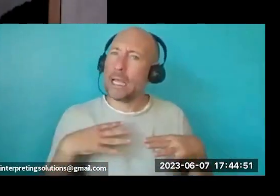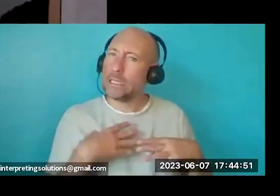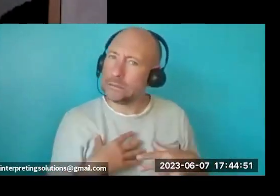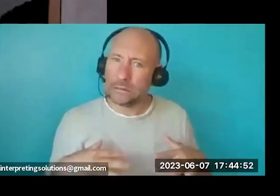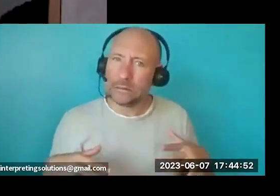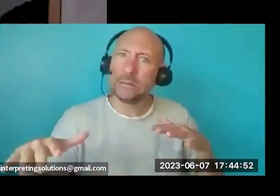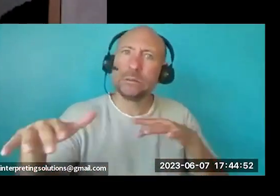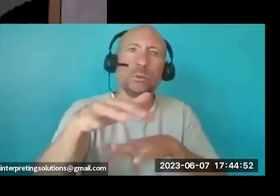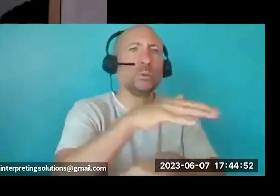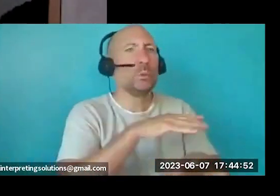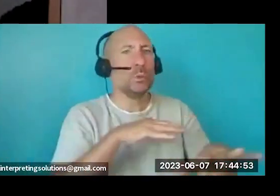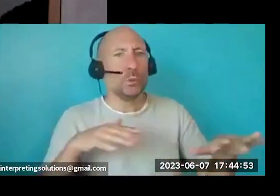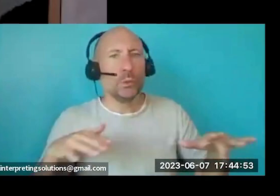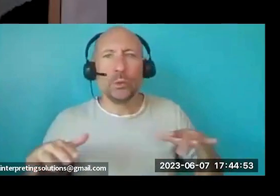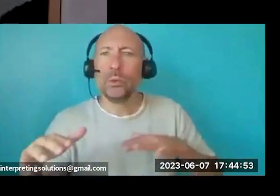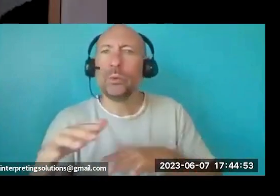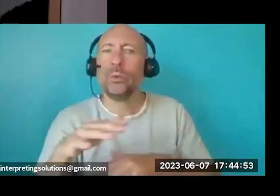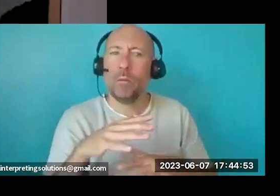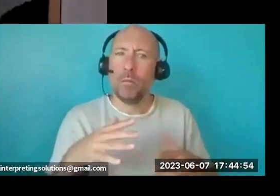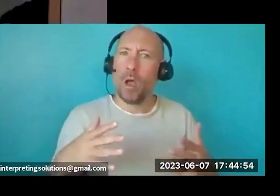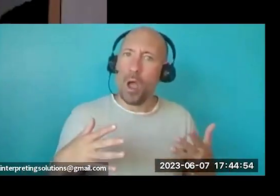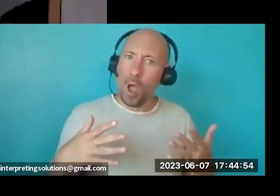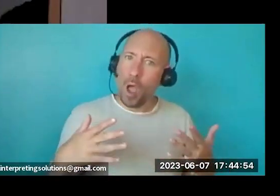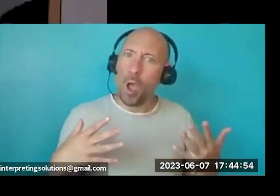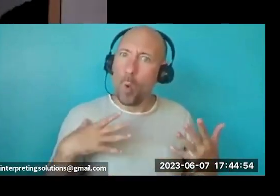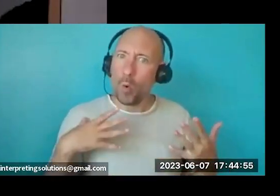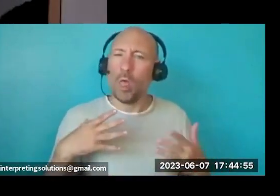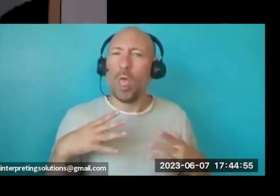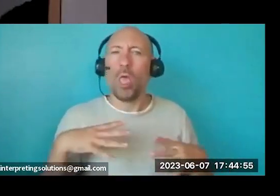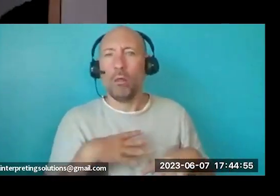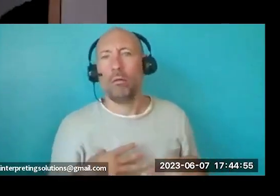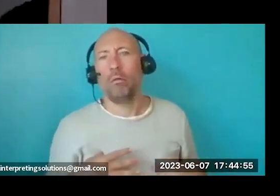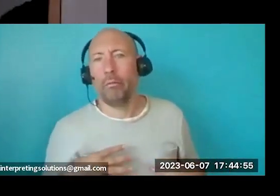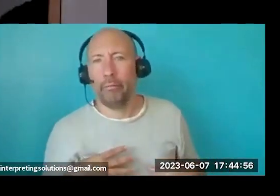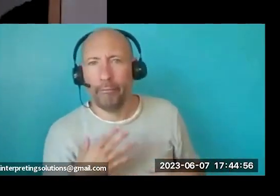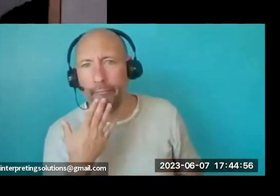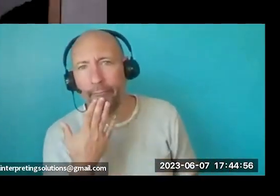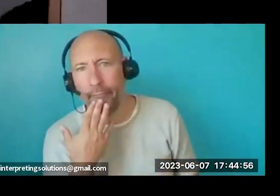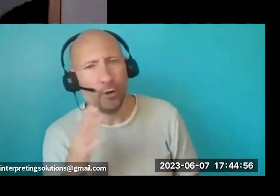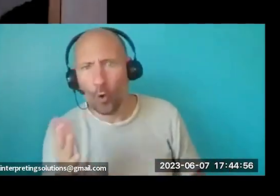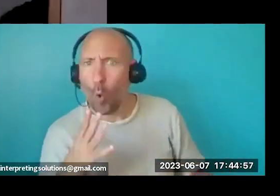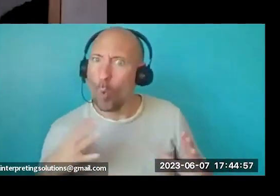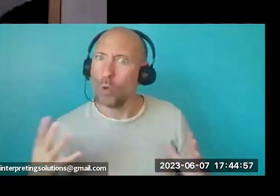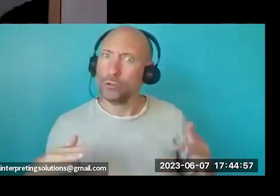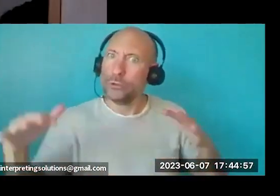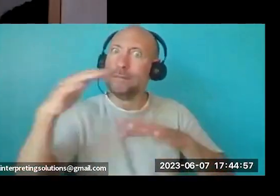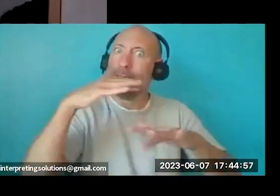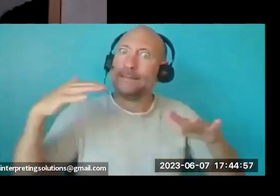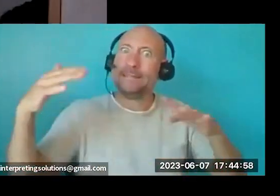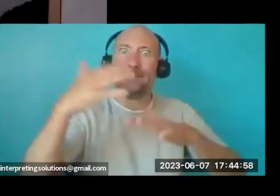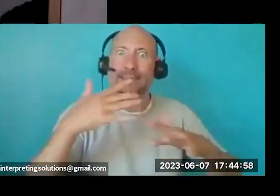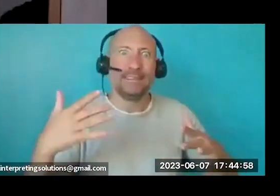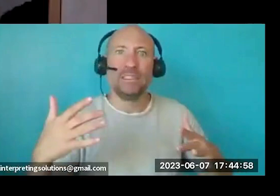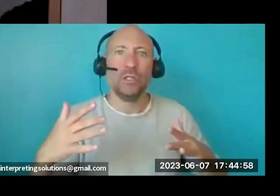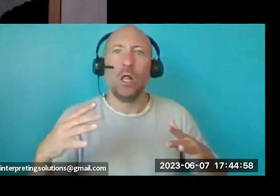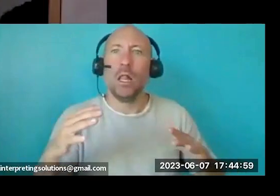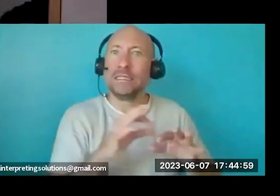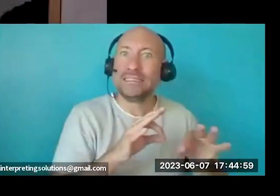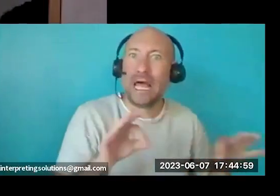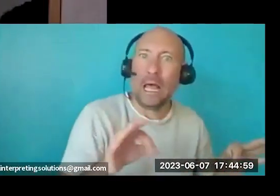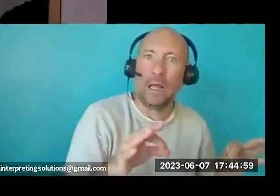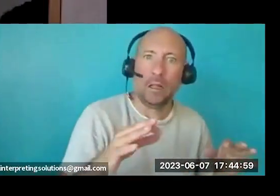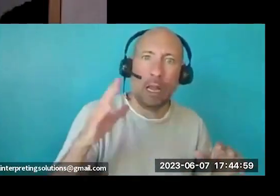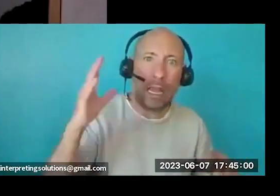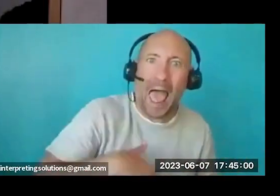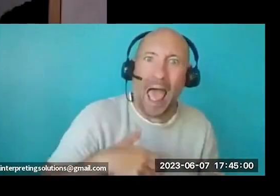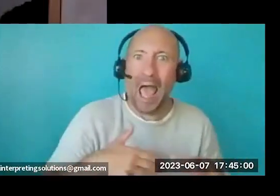to not make it stimulating for people that might want bigger noises and louder music. So